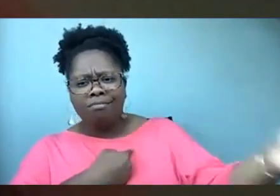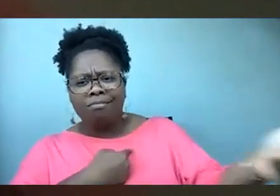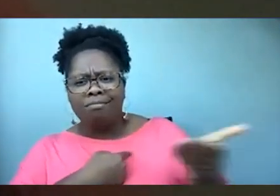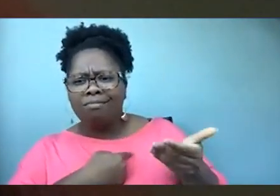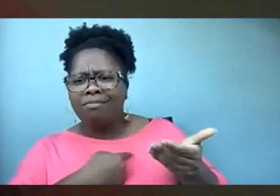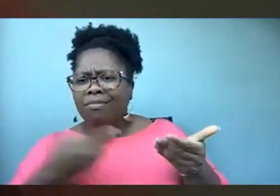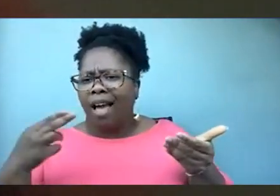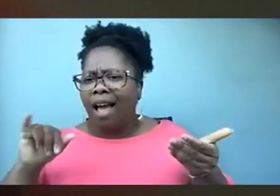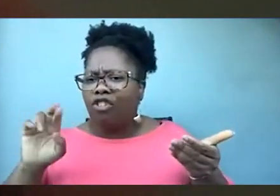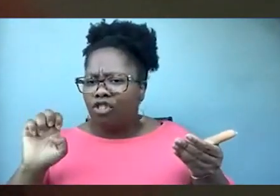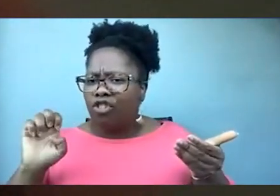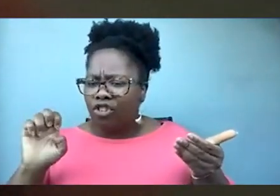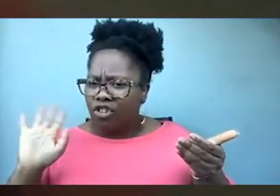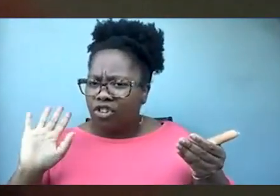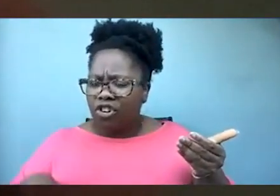and